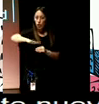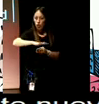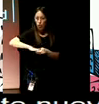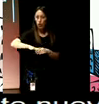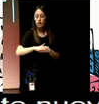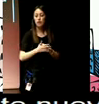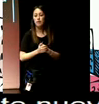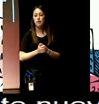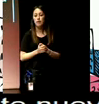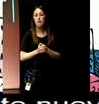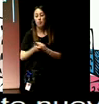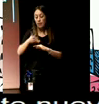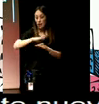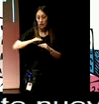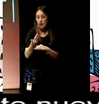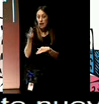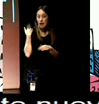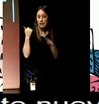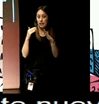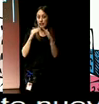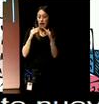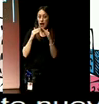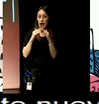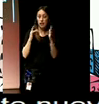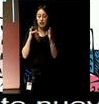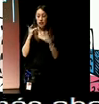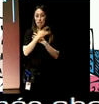from the ancient times.